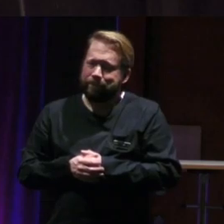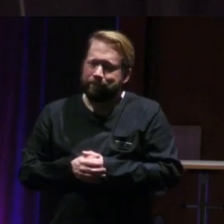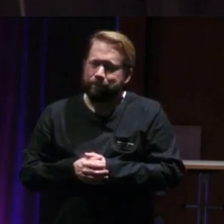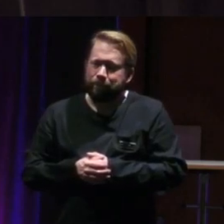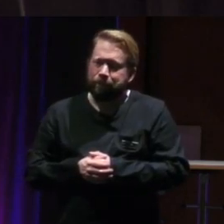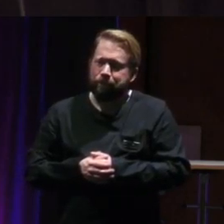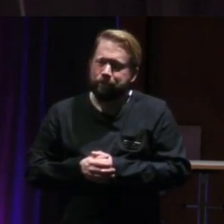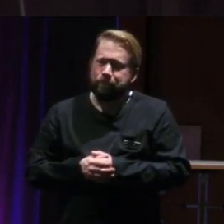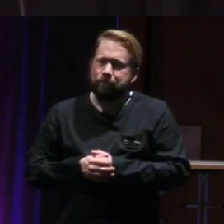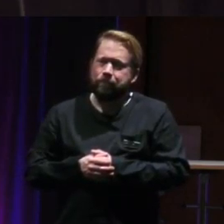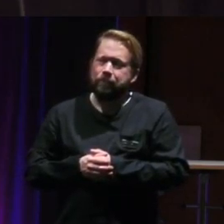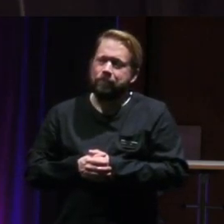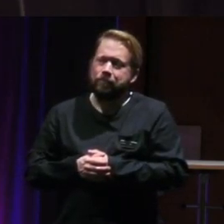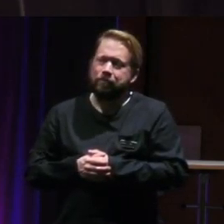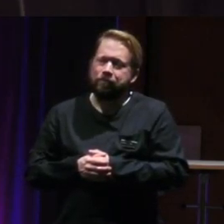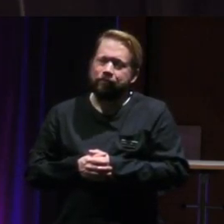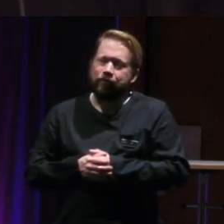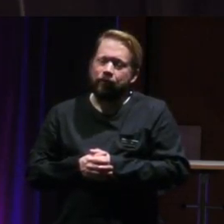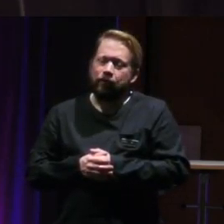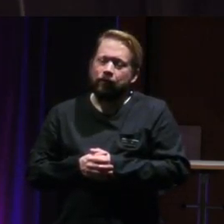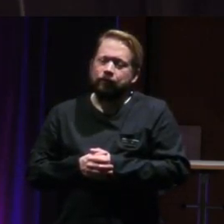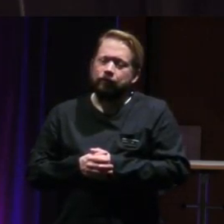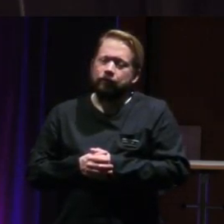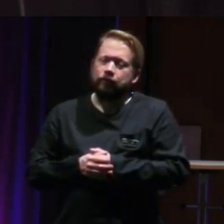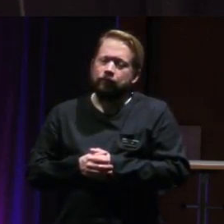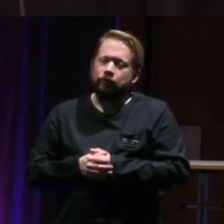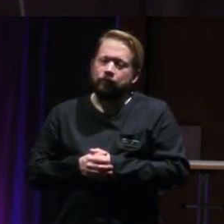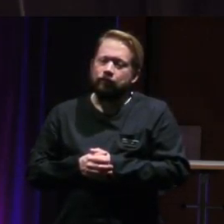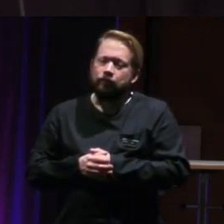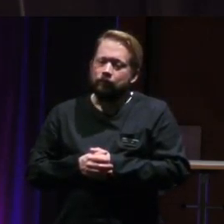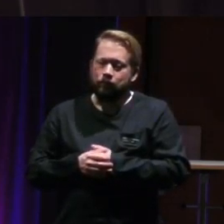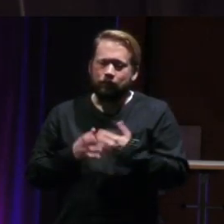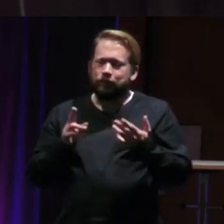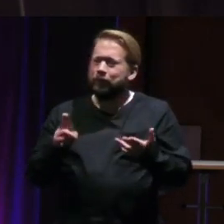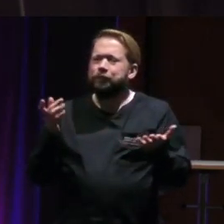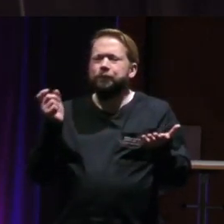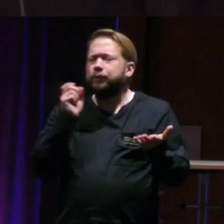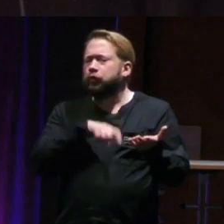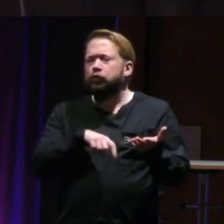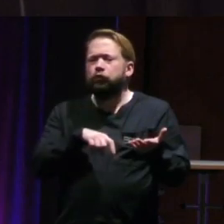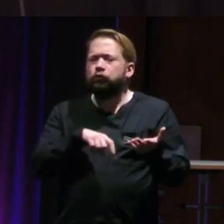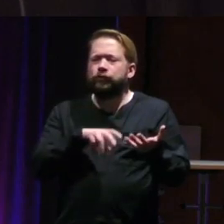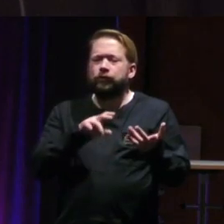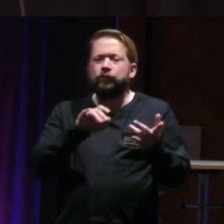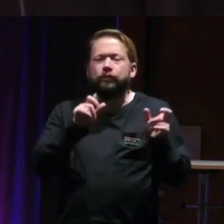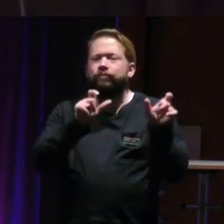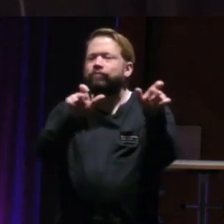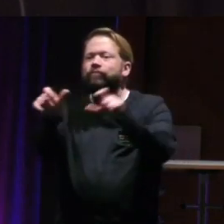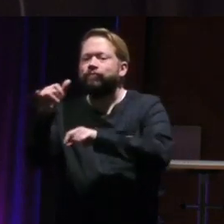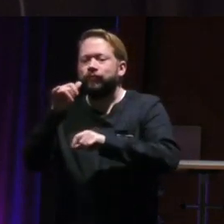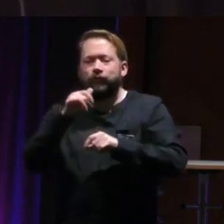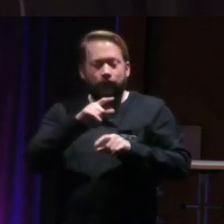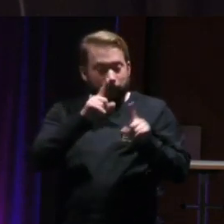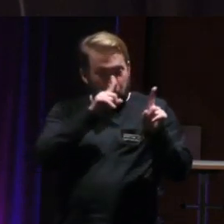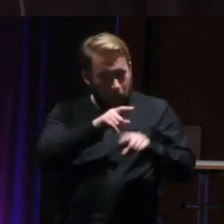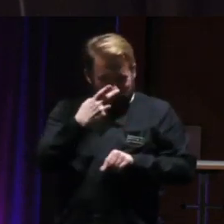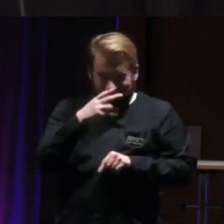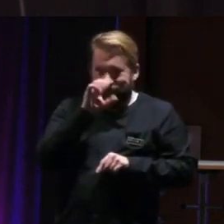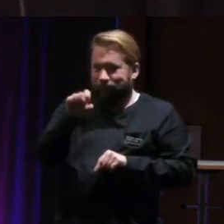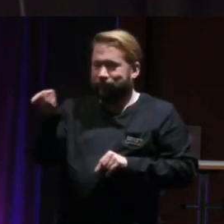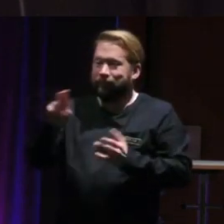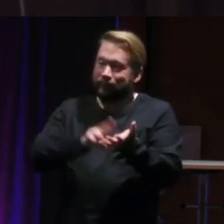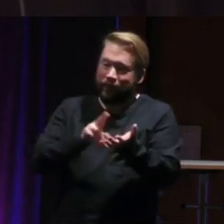they can, you know, brainwash people. They cannot cut ice, you know, from people. And if they see